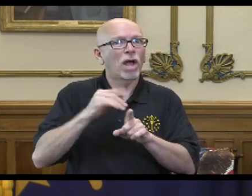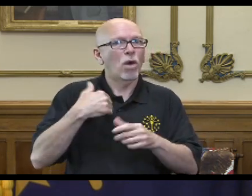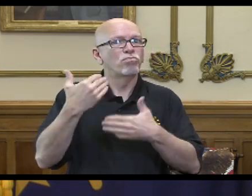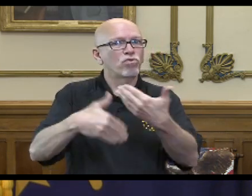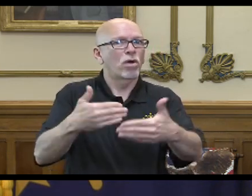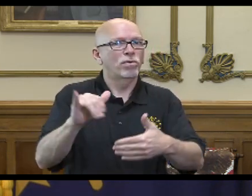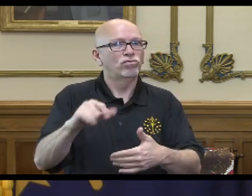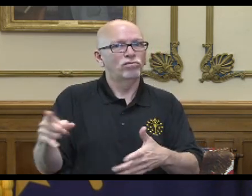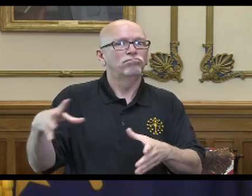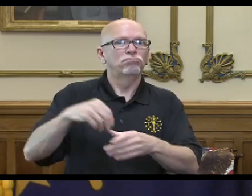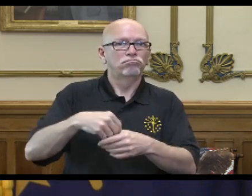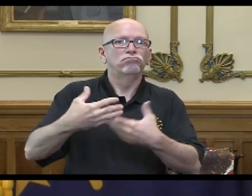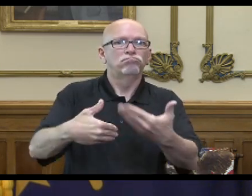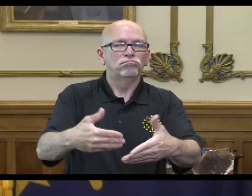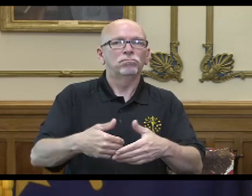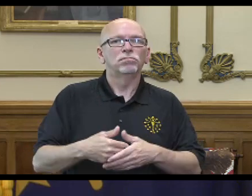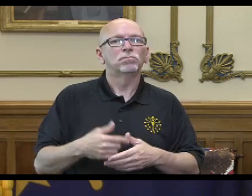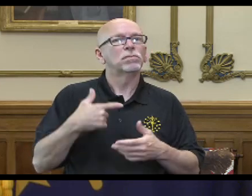I hope